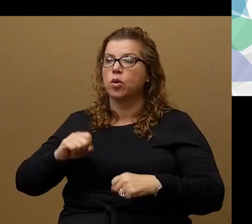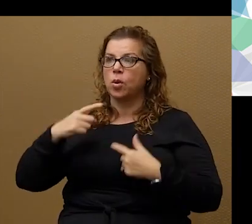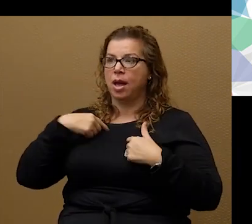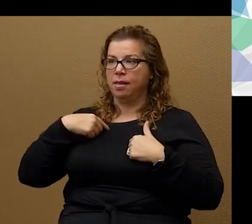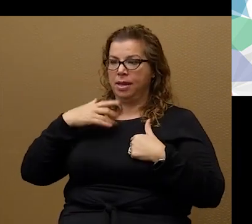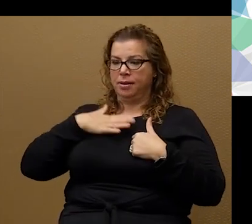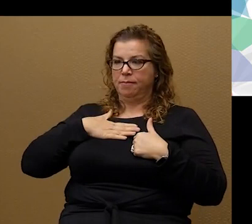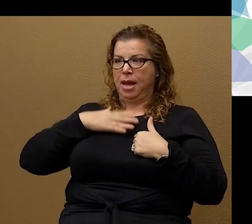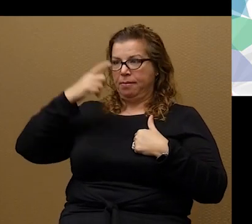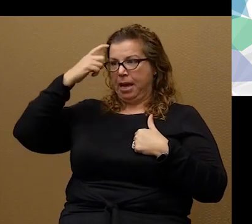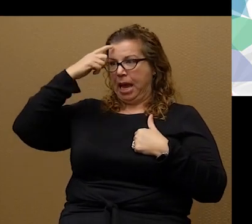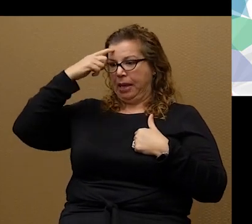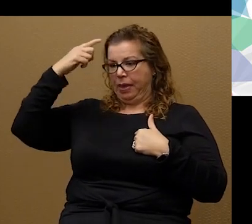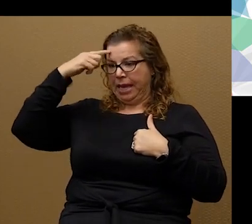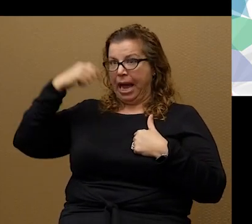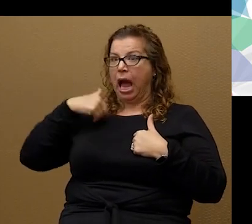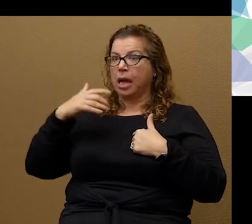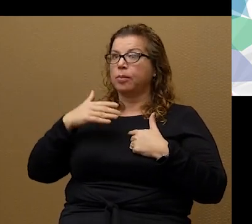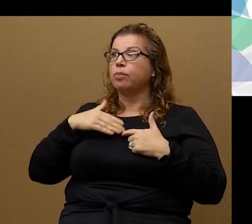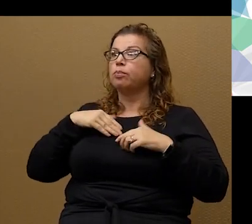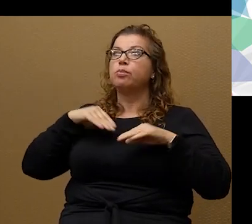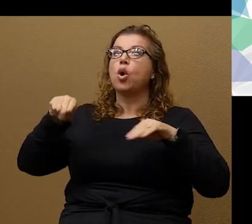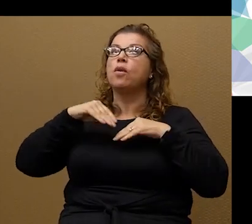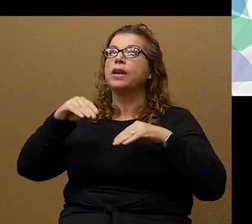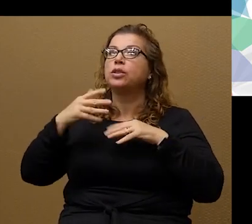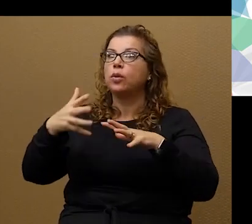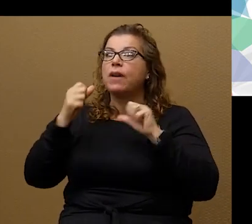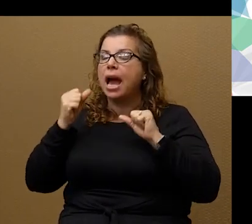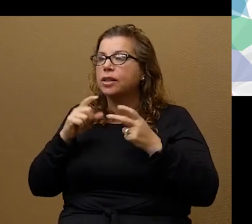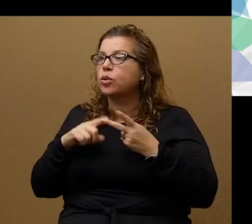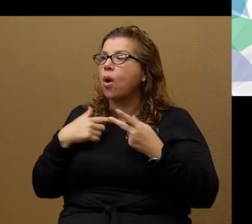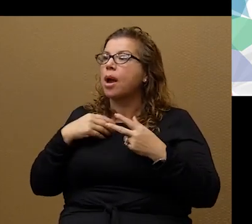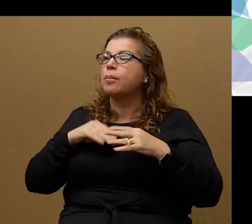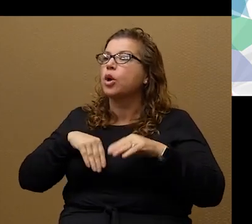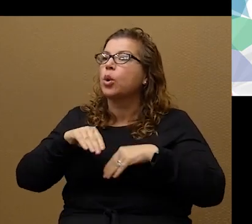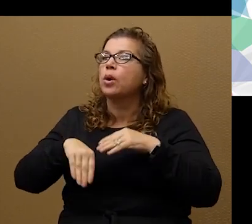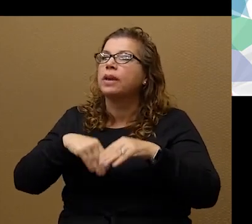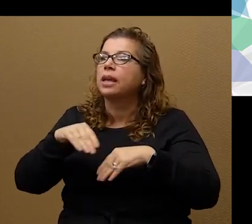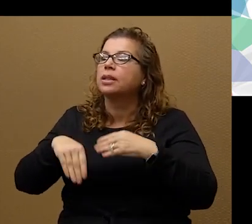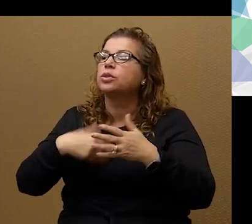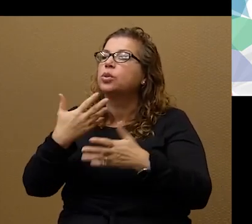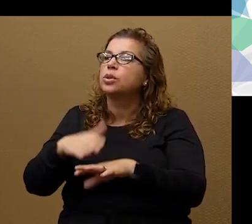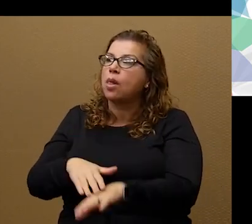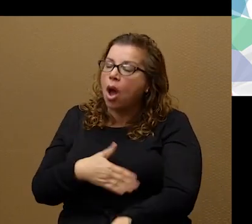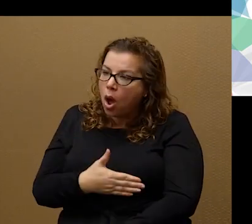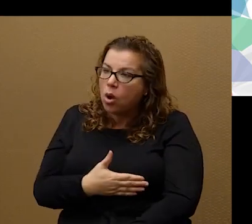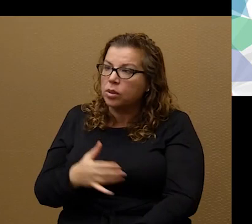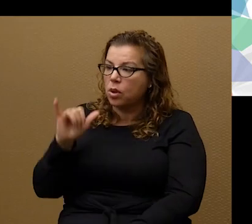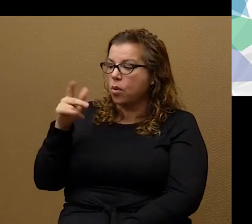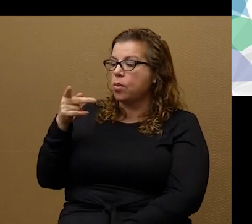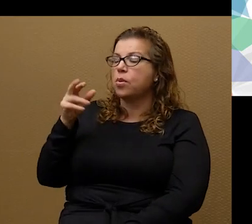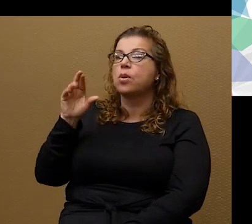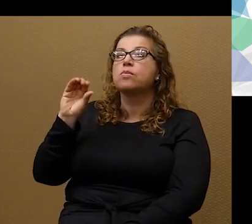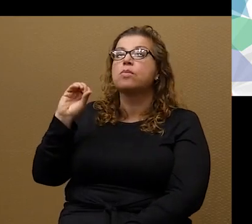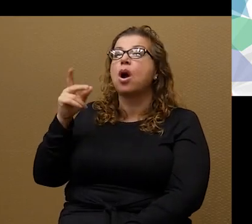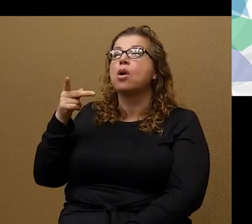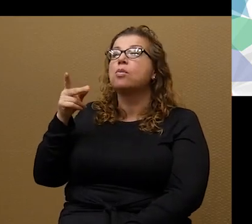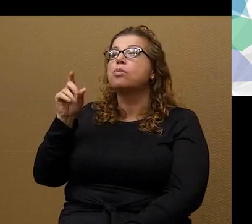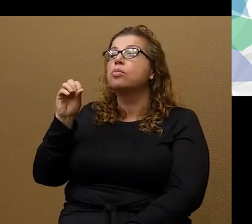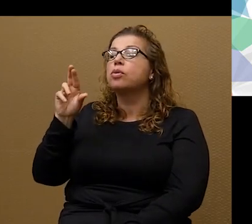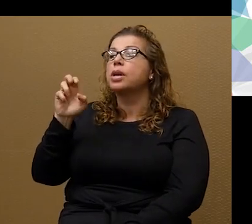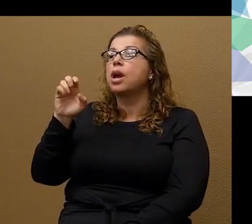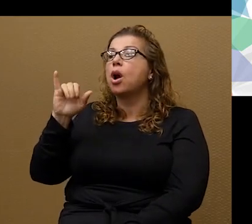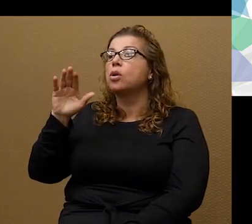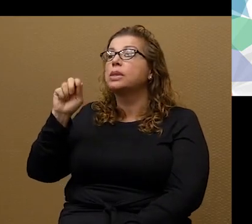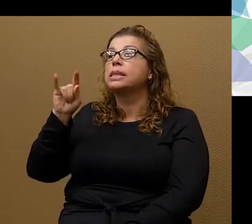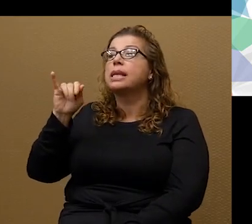going too slow, the amount of proprioceptive is the amount of pressure to put on